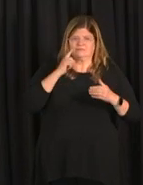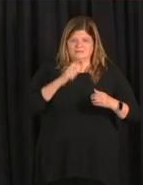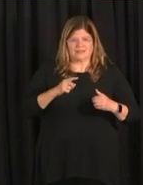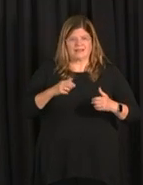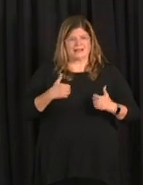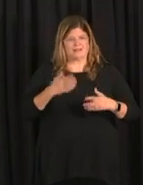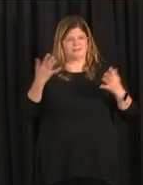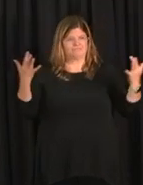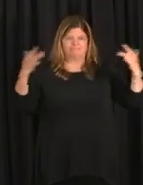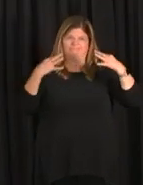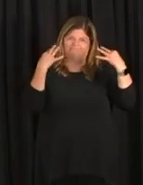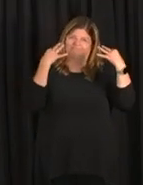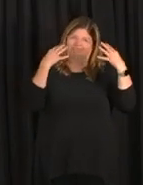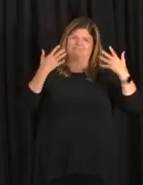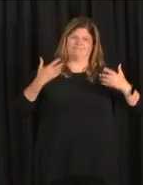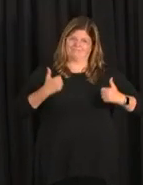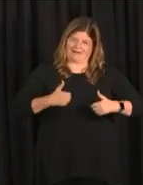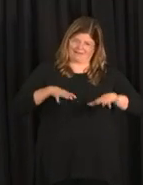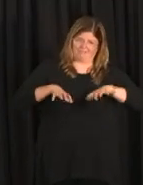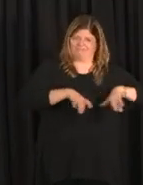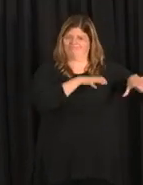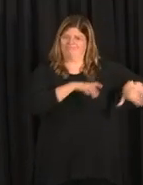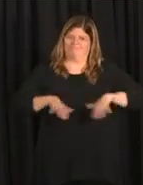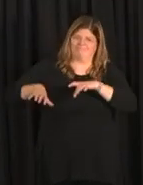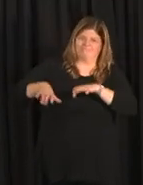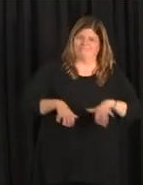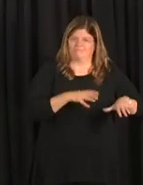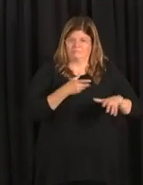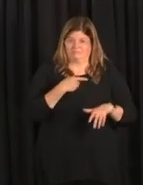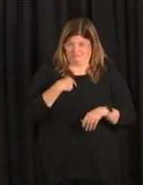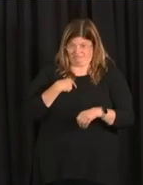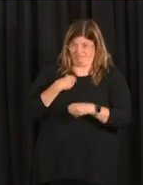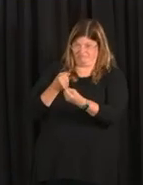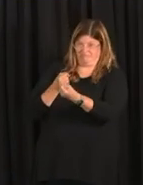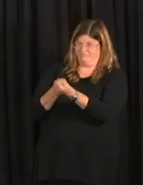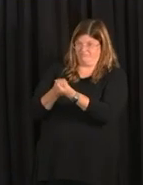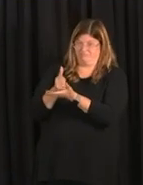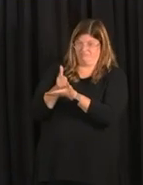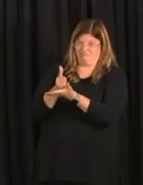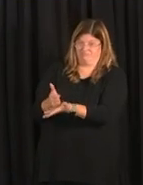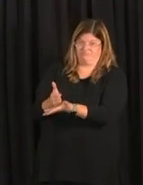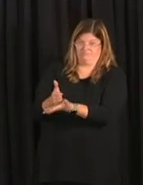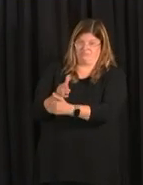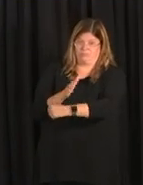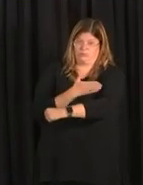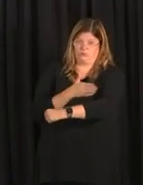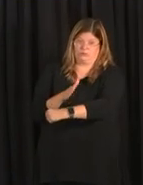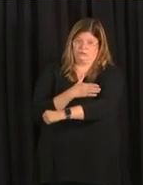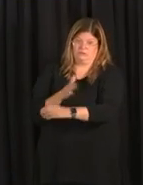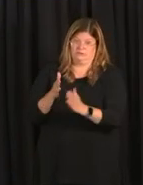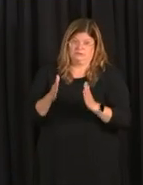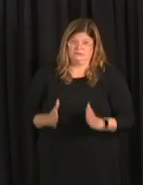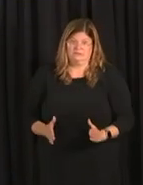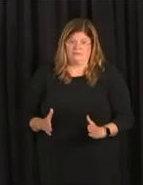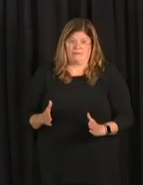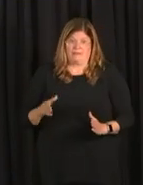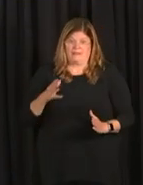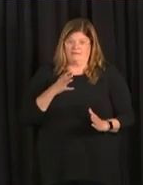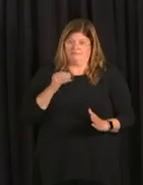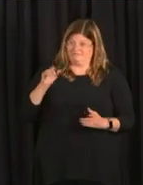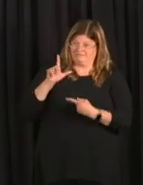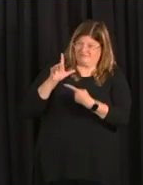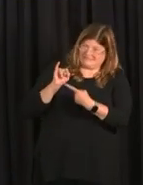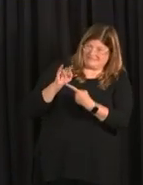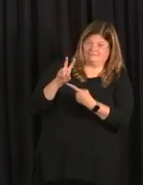audiences, which they can't do now? I absolutely support trying to help the musicians and to help the music, to live venues